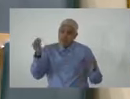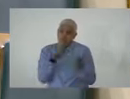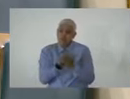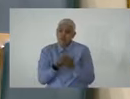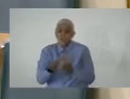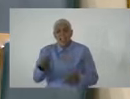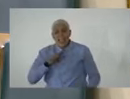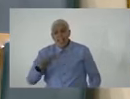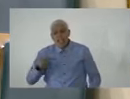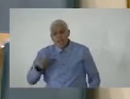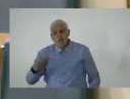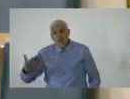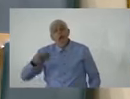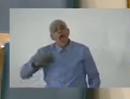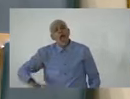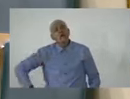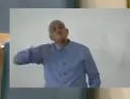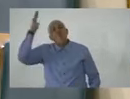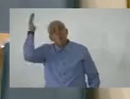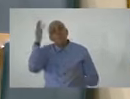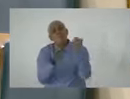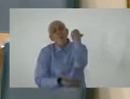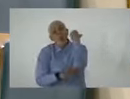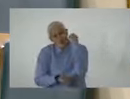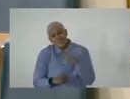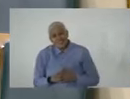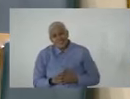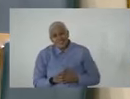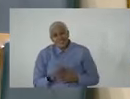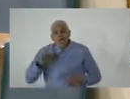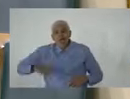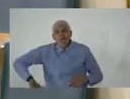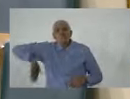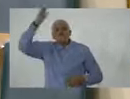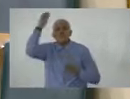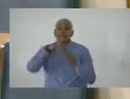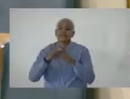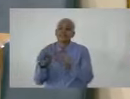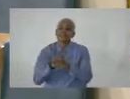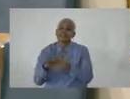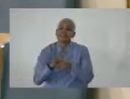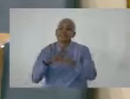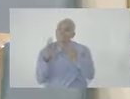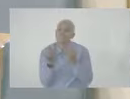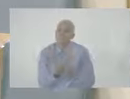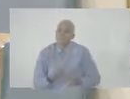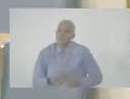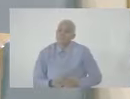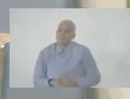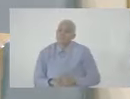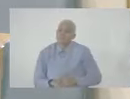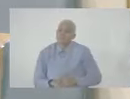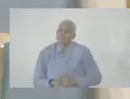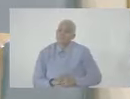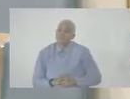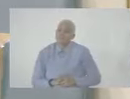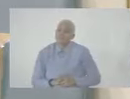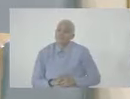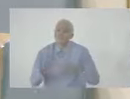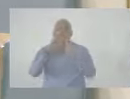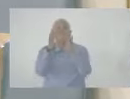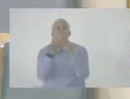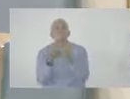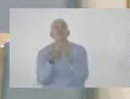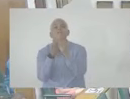money to give me. I grew up, Madam Speaker, in a disciplined family. in a family that believes in law